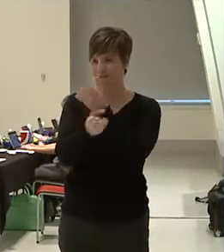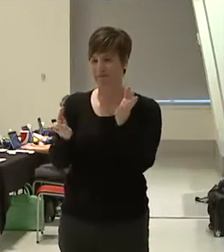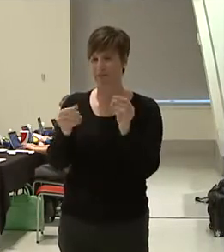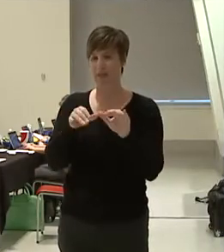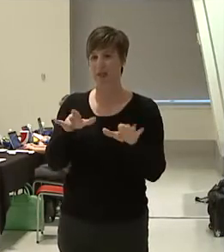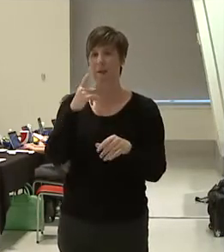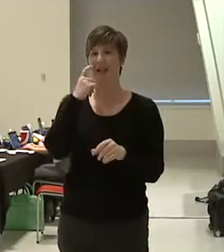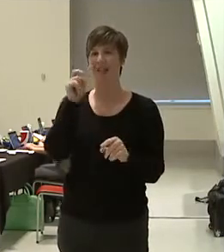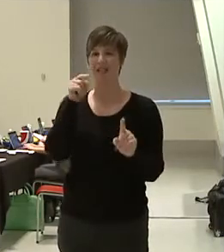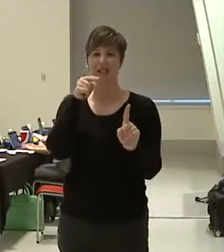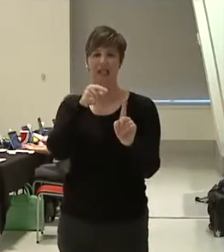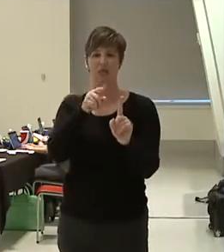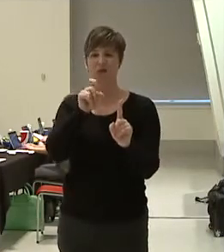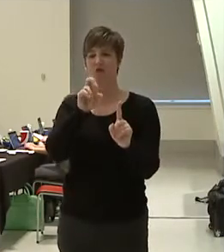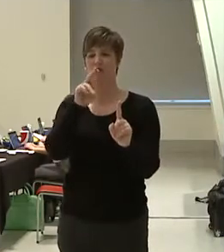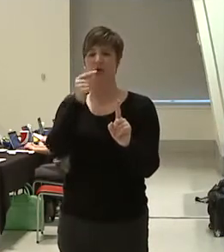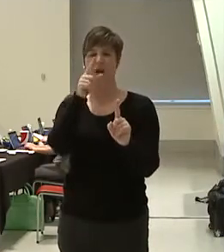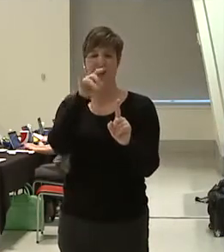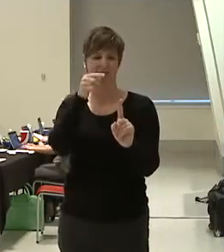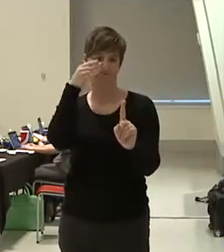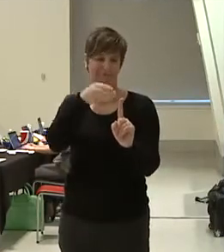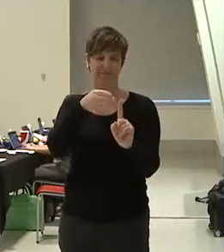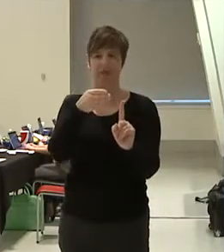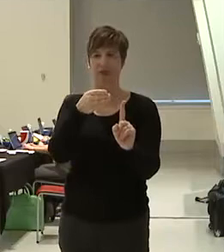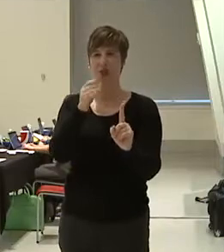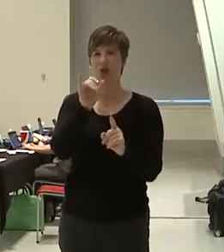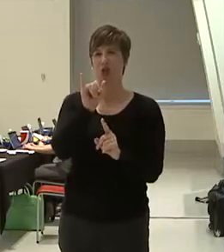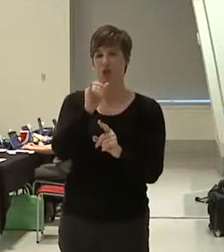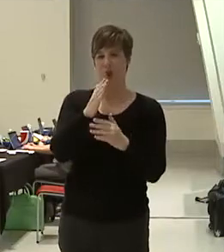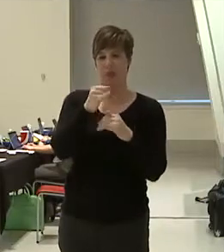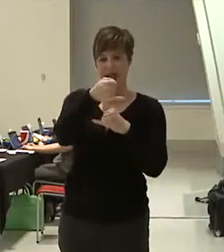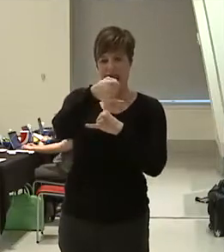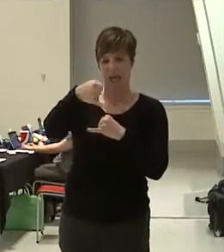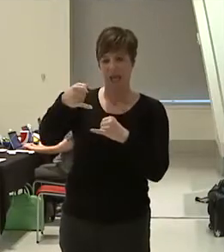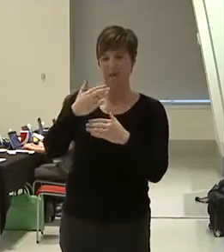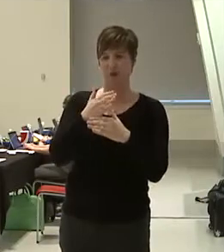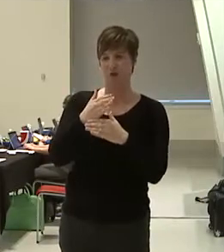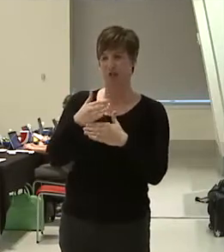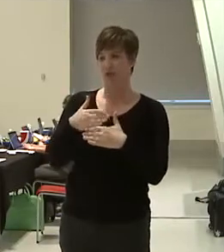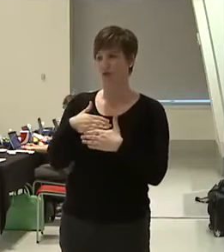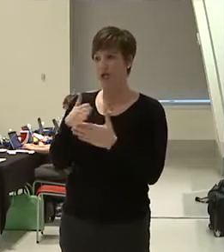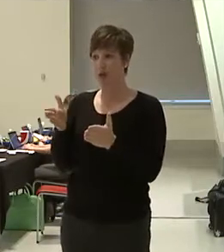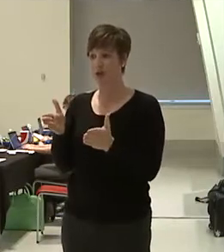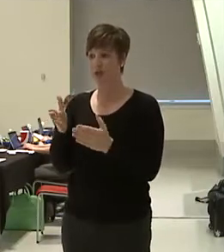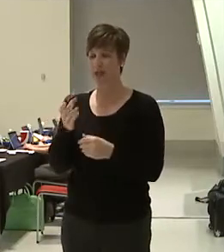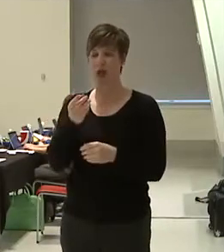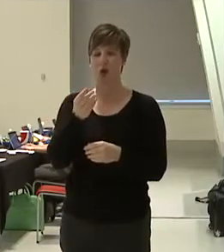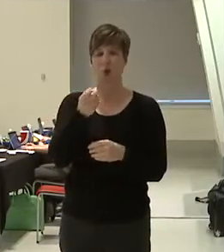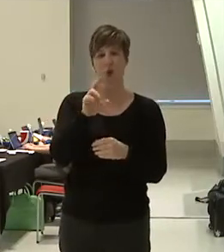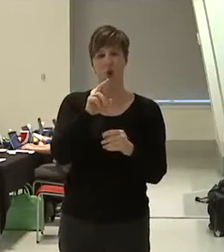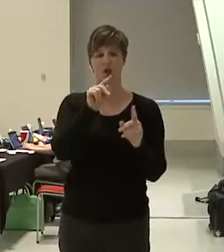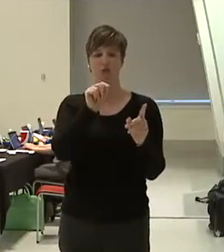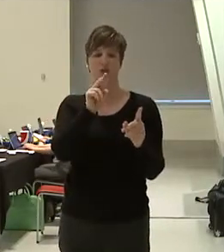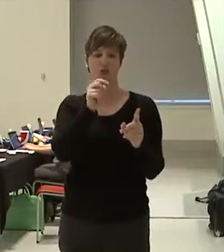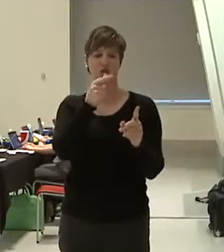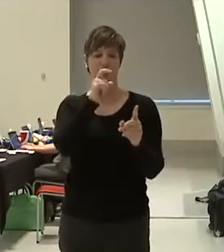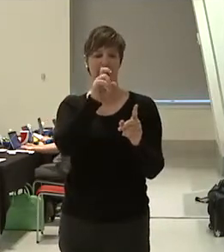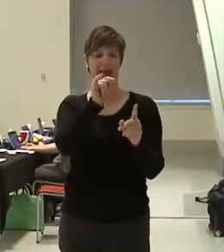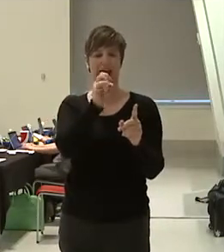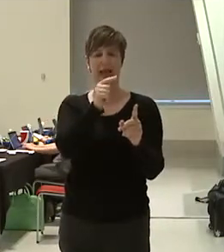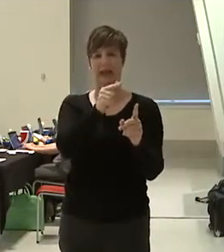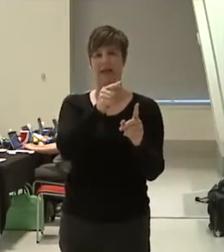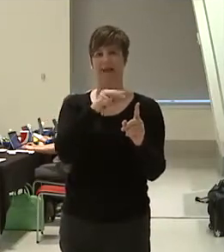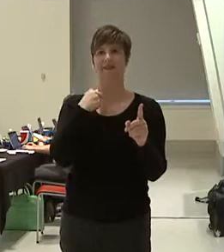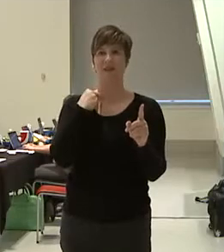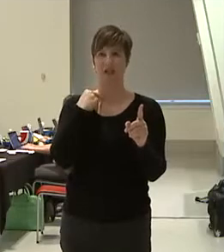he was a target, right? So this line between transparency and actually re-victimizing or targeting the victim. And then